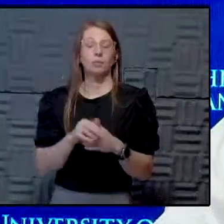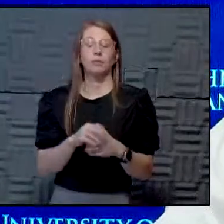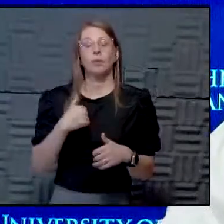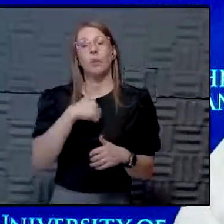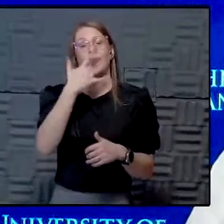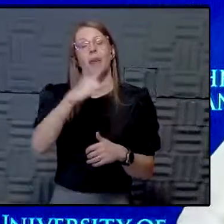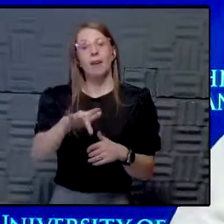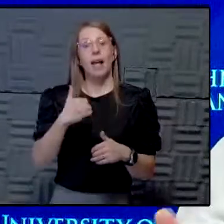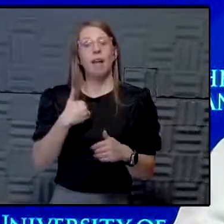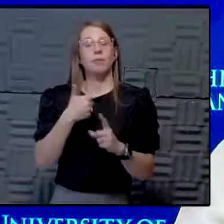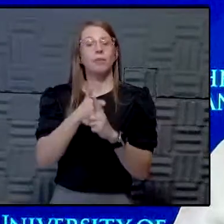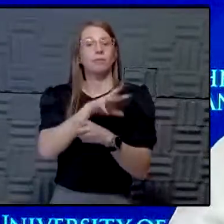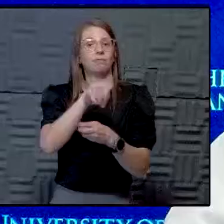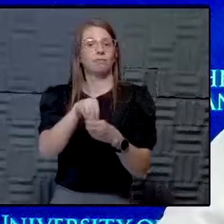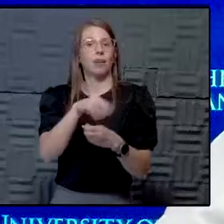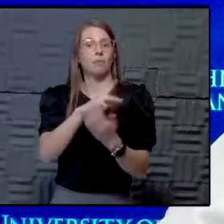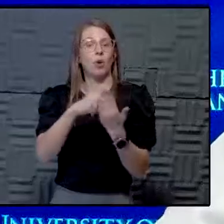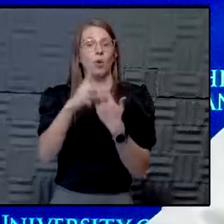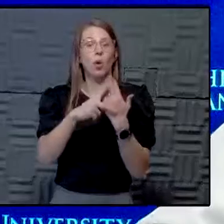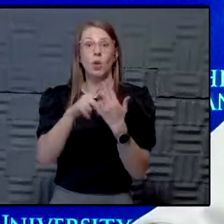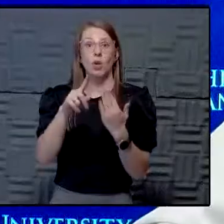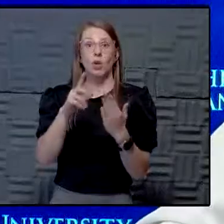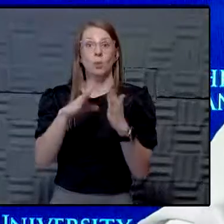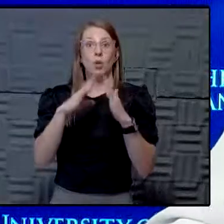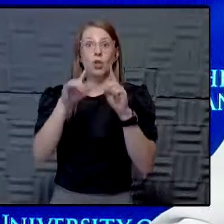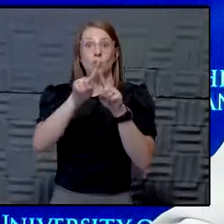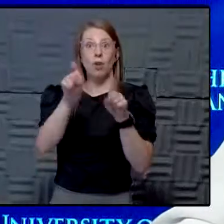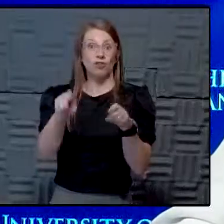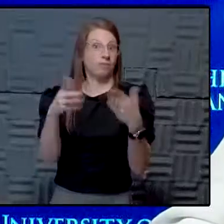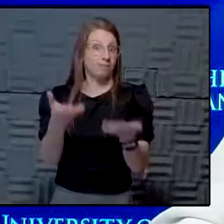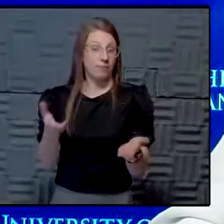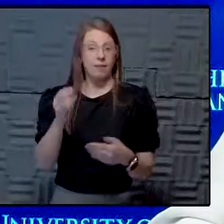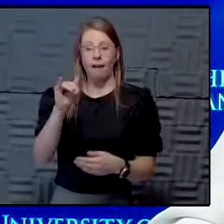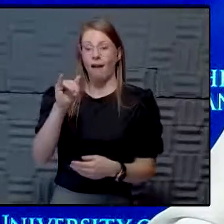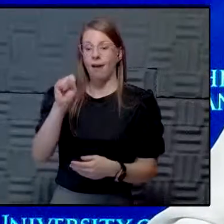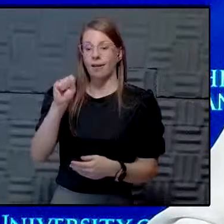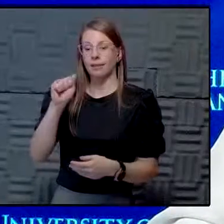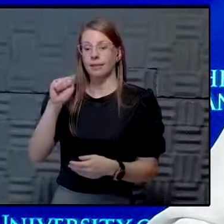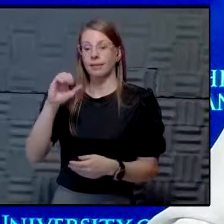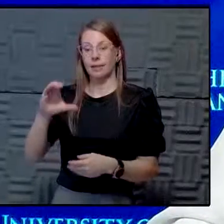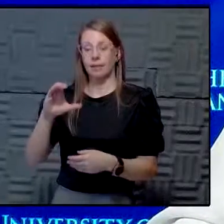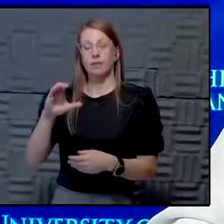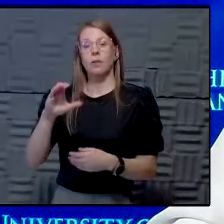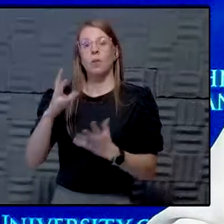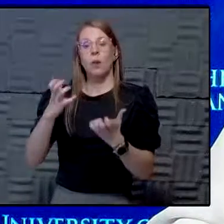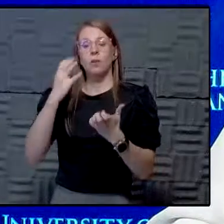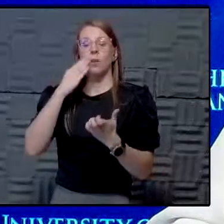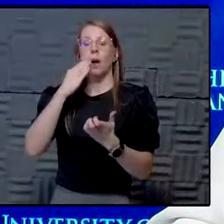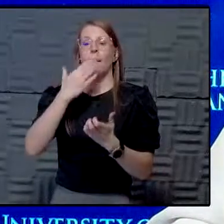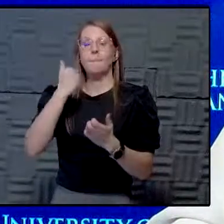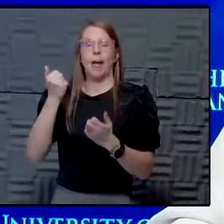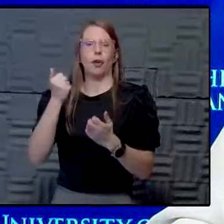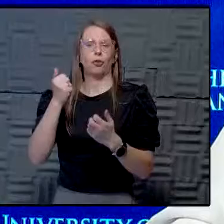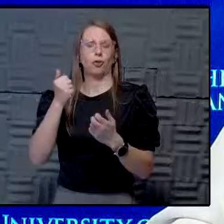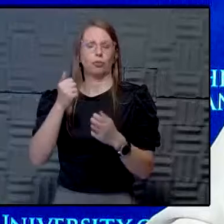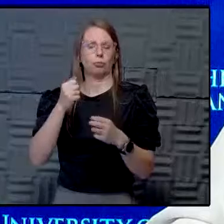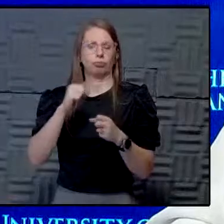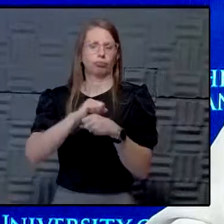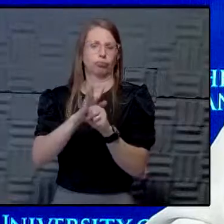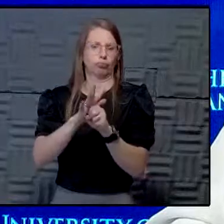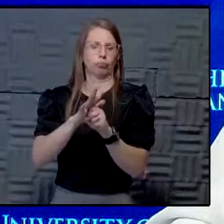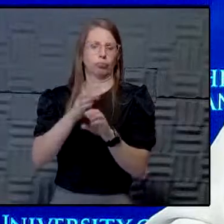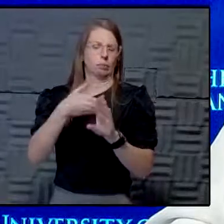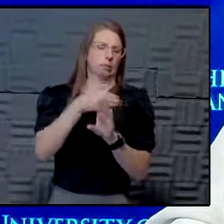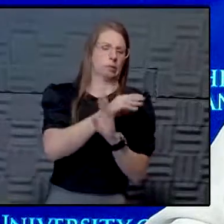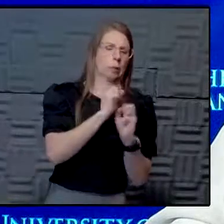you all on the program. Jill, let's see what questions are out there in the community. All right, today Isaac wants to know, he goes, I know a lot of things are better on the COVID front now that they were back